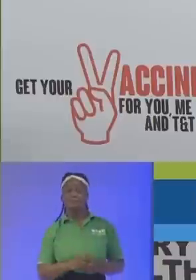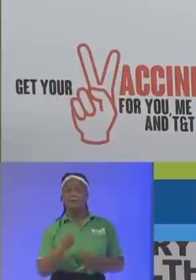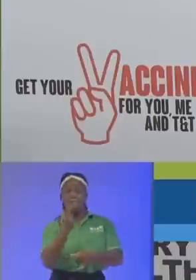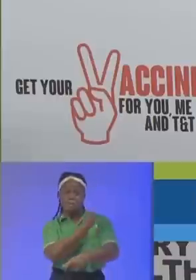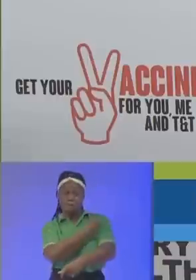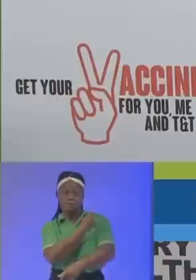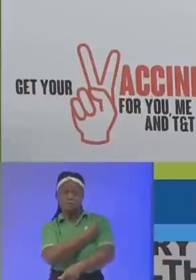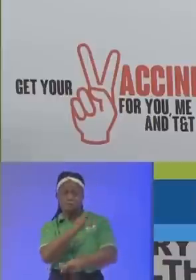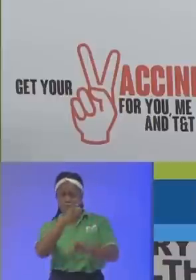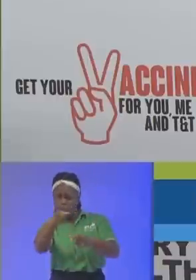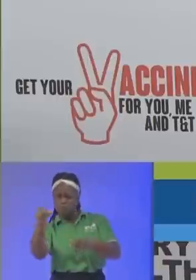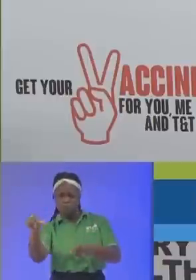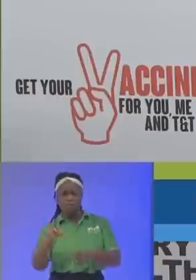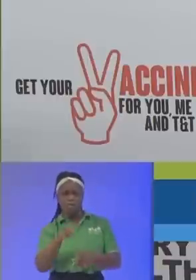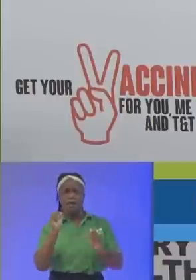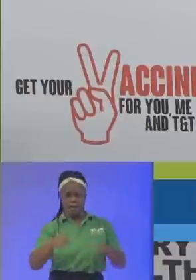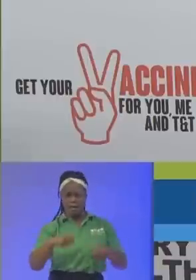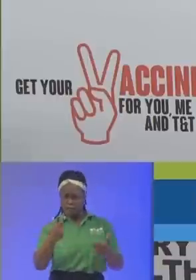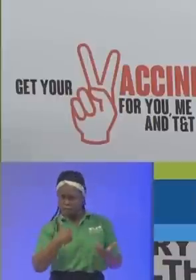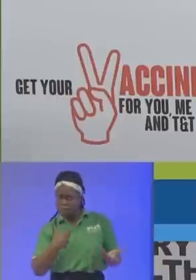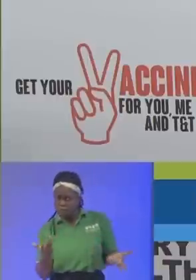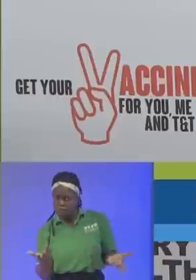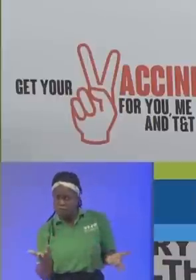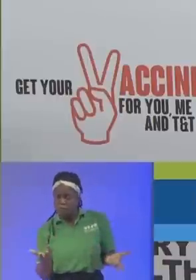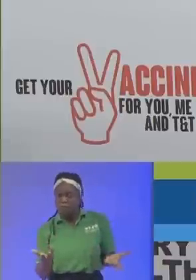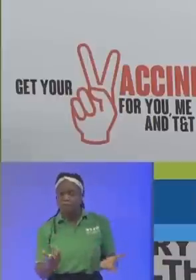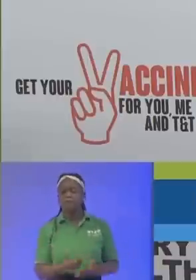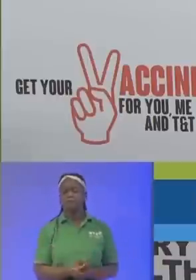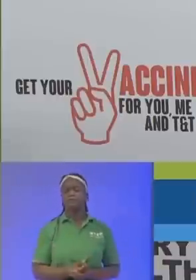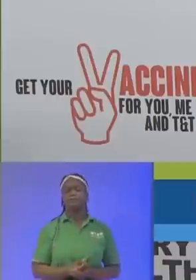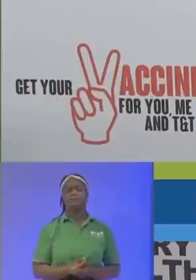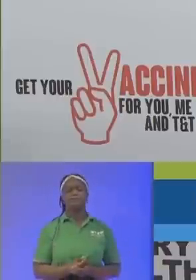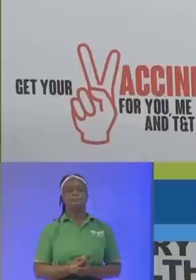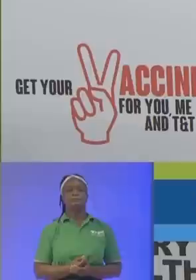has increased significantly ahead of the 17th?